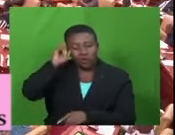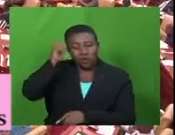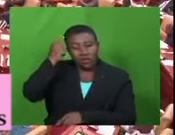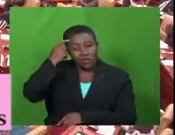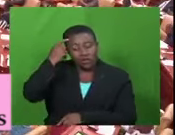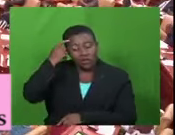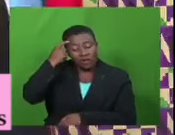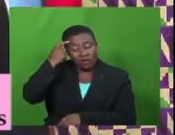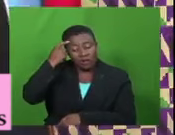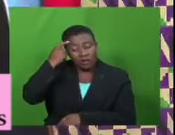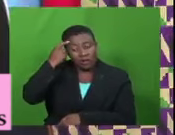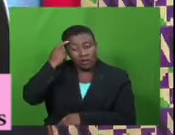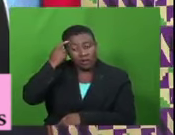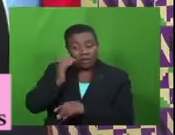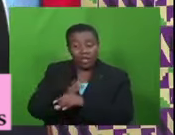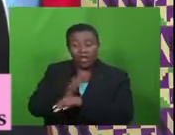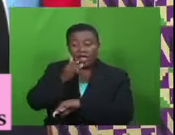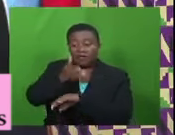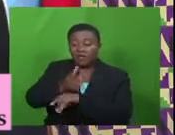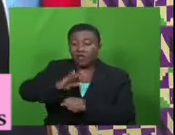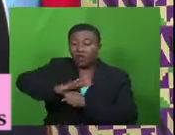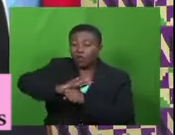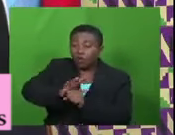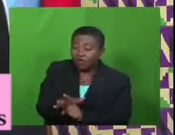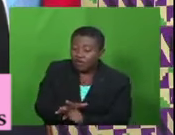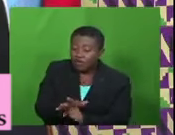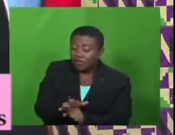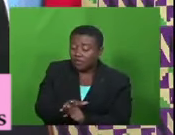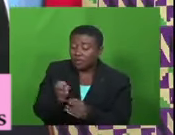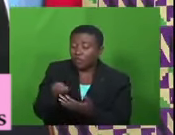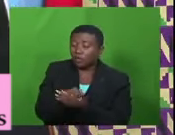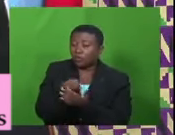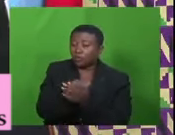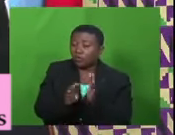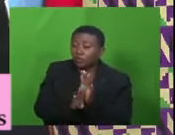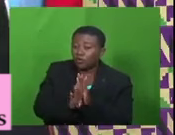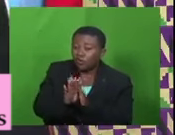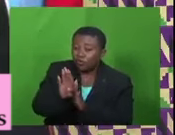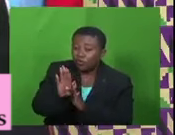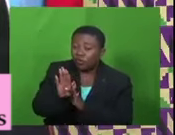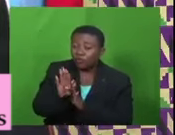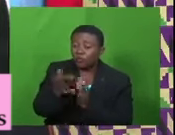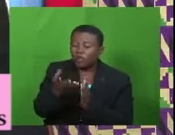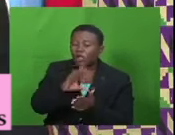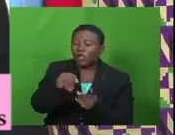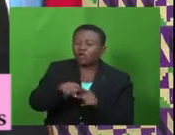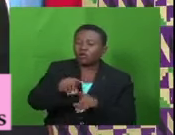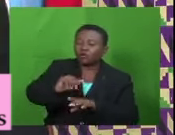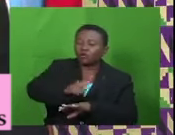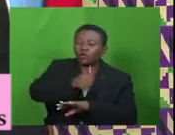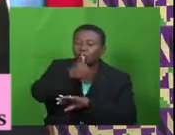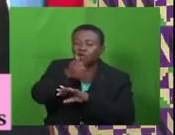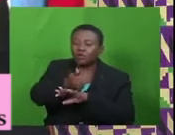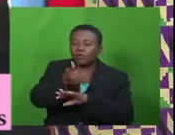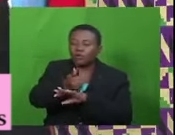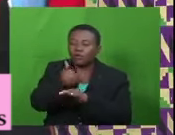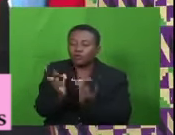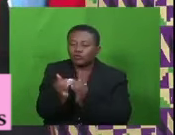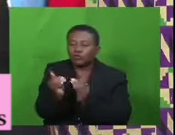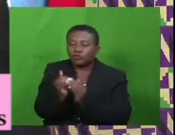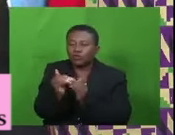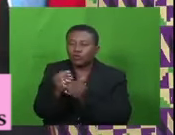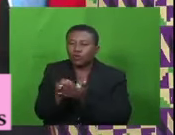post-COVID-19 program for economic growth, aims at restoring macroeconomic stability and